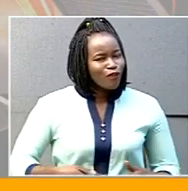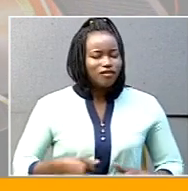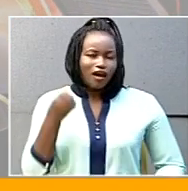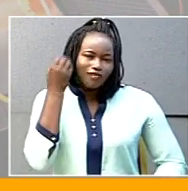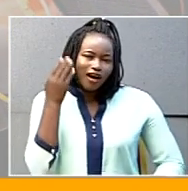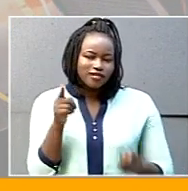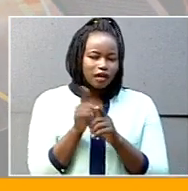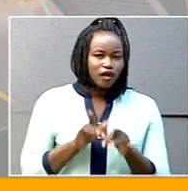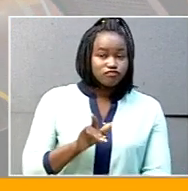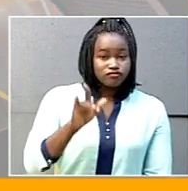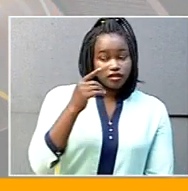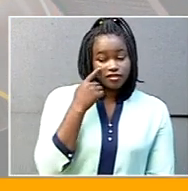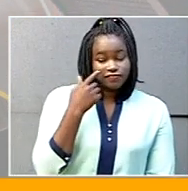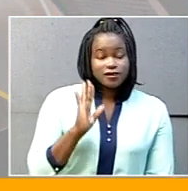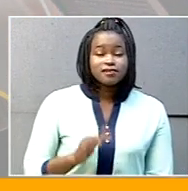plane.